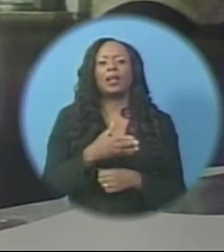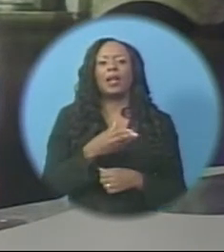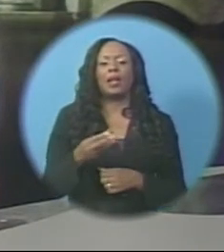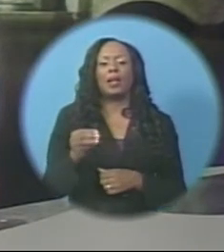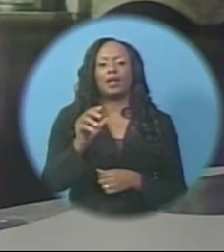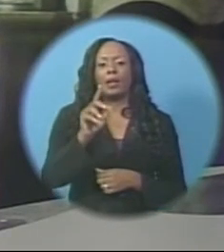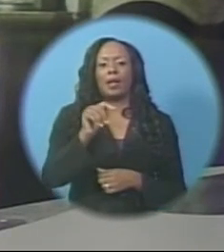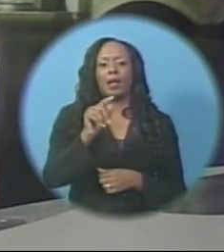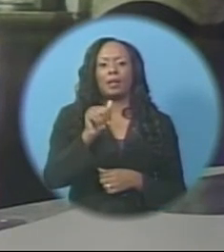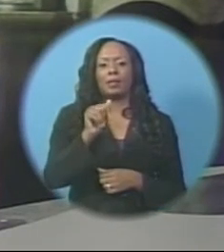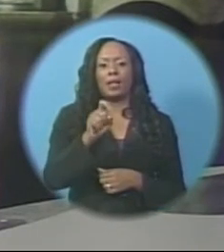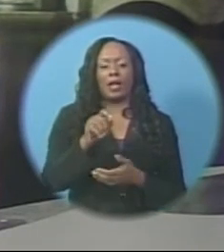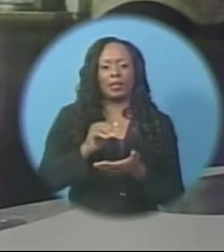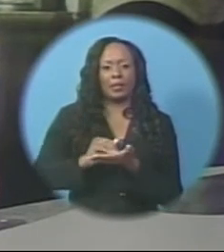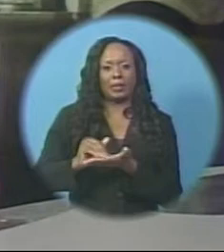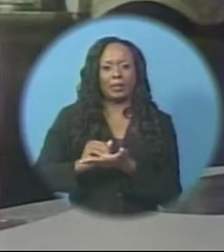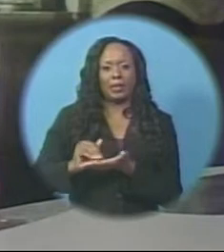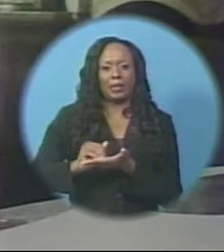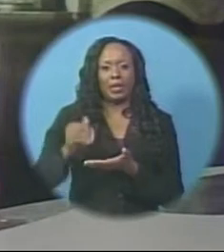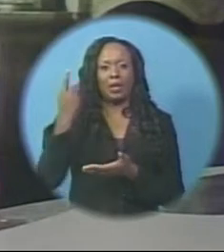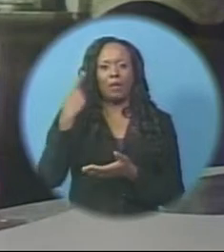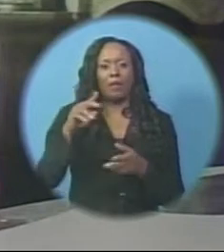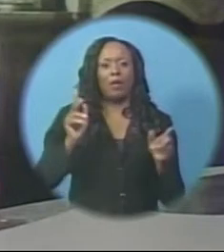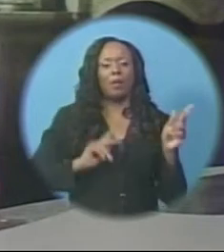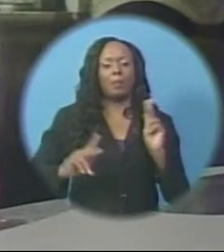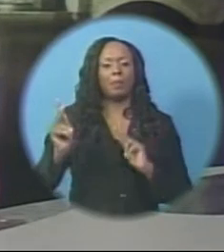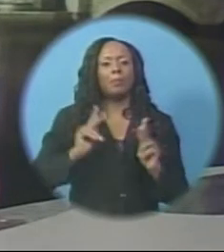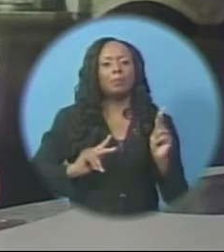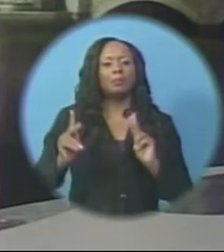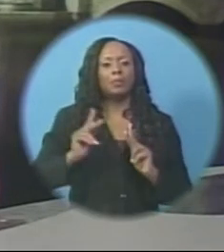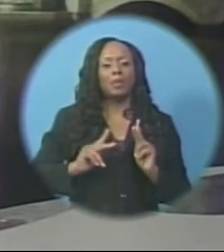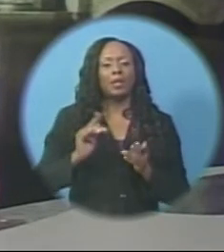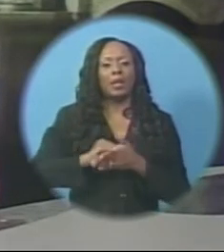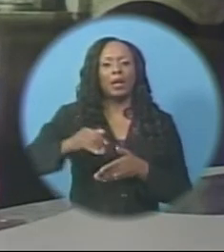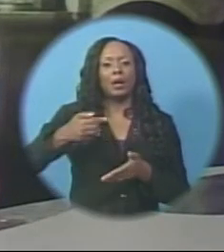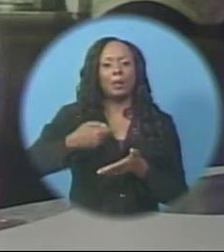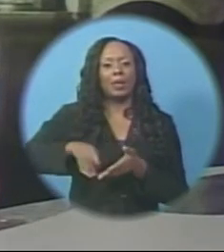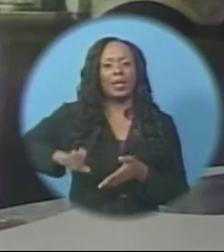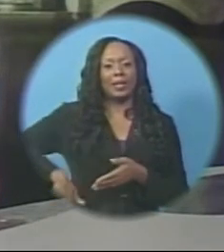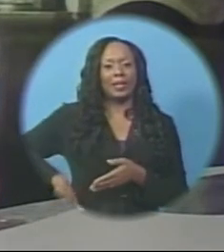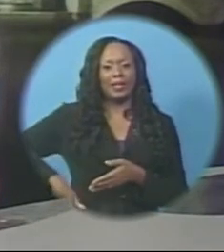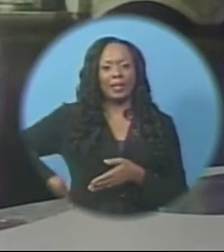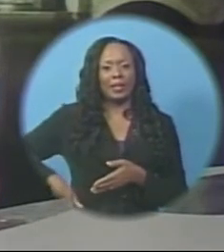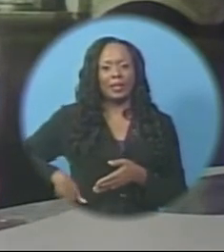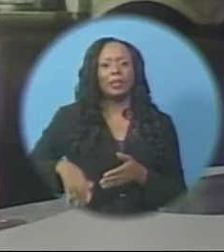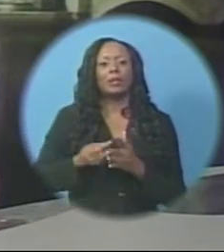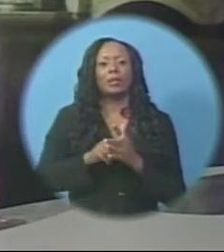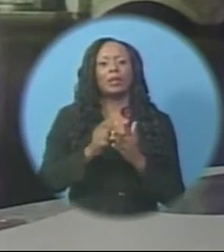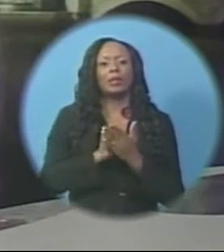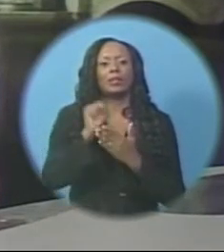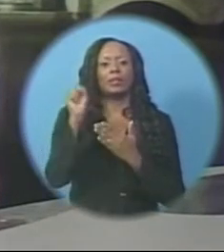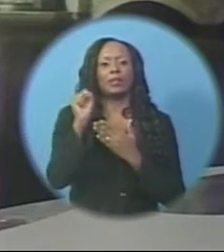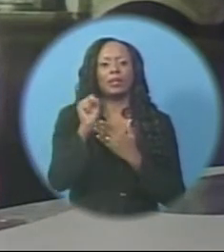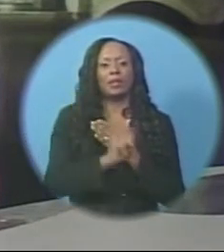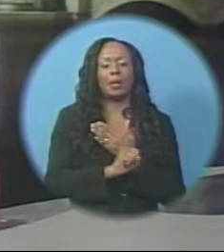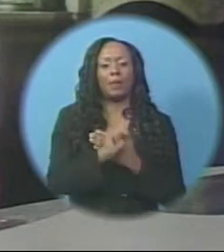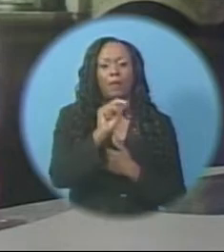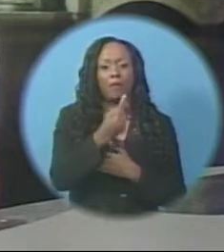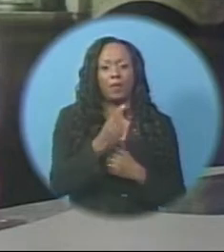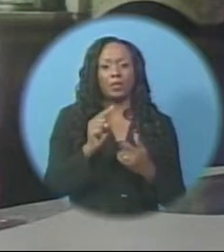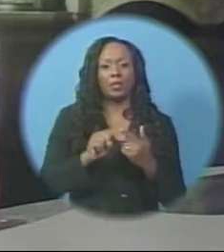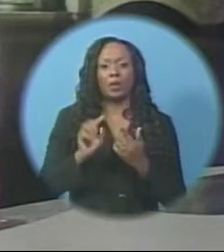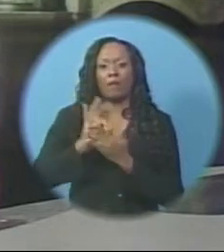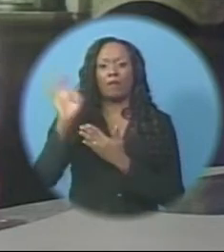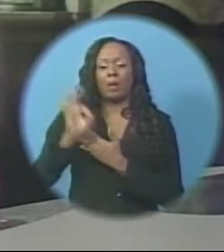taxpayers across various tax categories. And this will start from September 1st until February 15th next year. He also announced